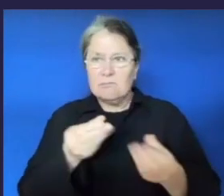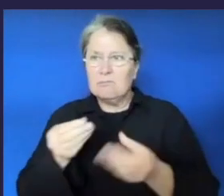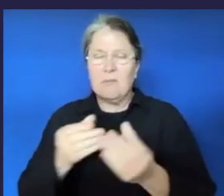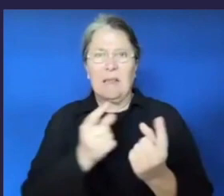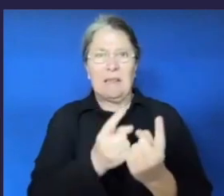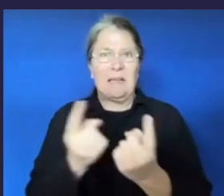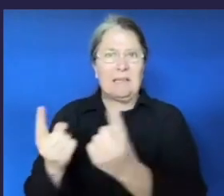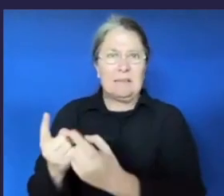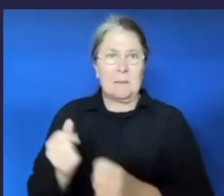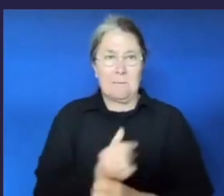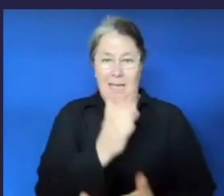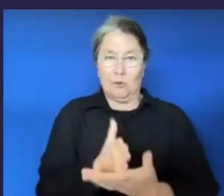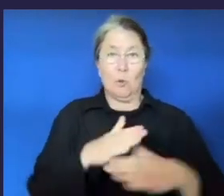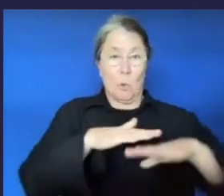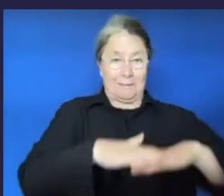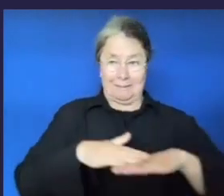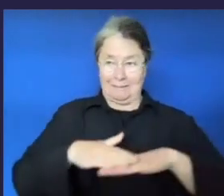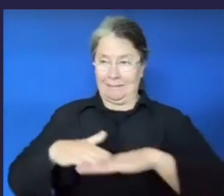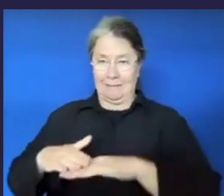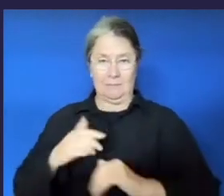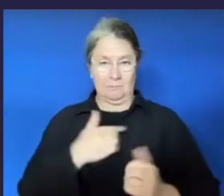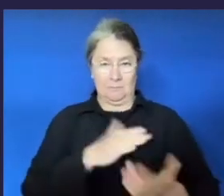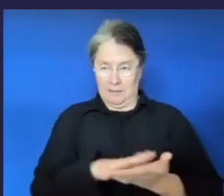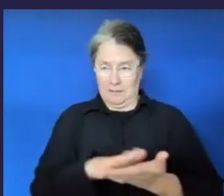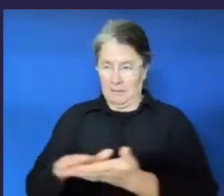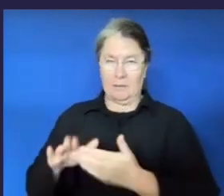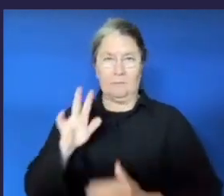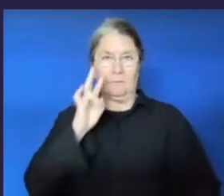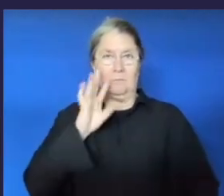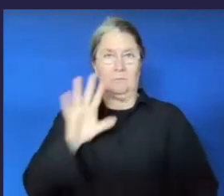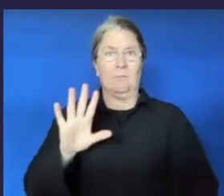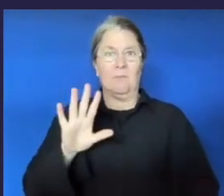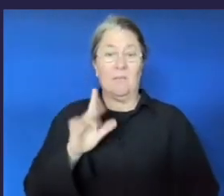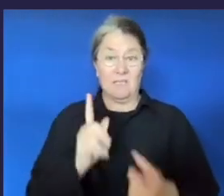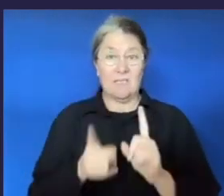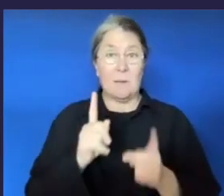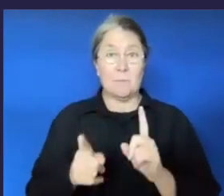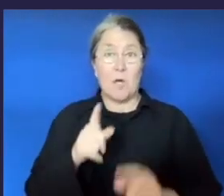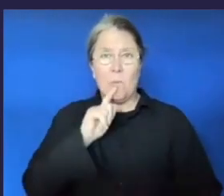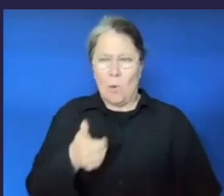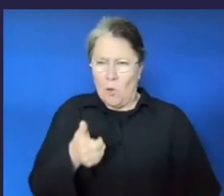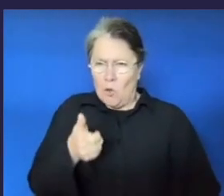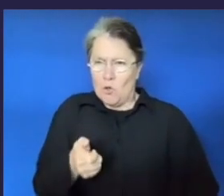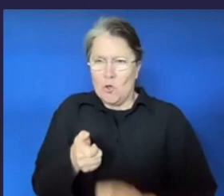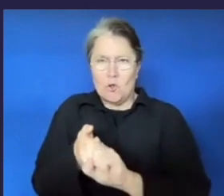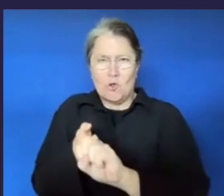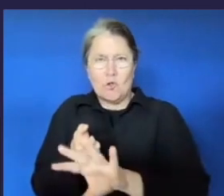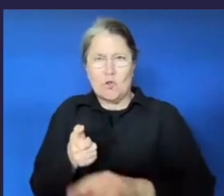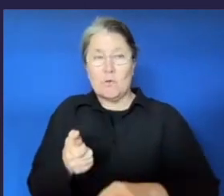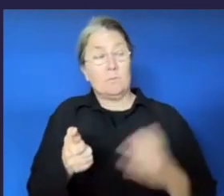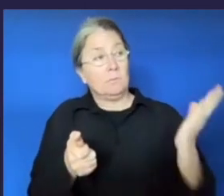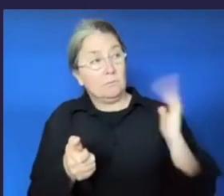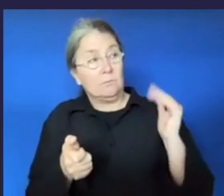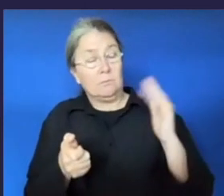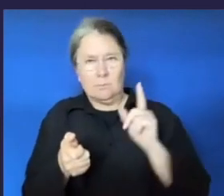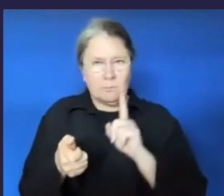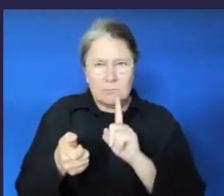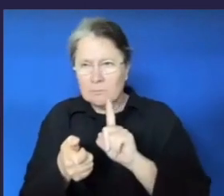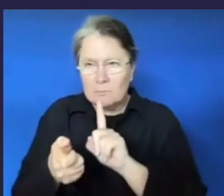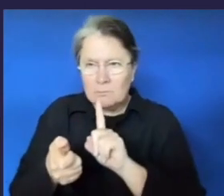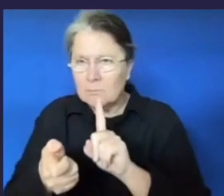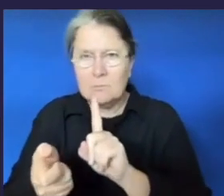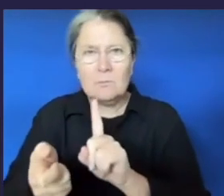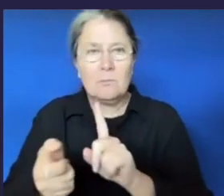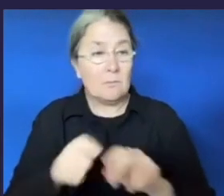does some ushering. Rach prepares tickets in the box office. My working relationship with Rach, I think it's great.